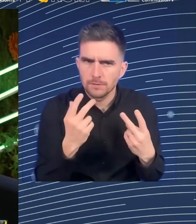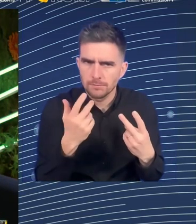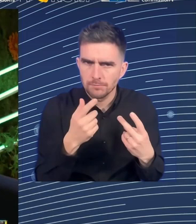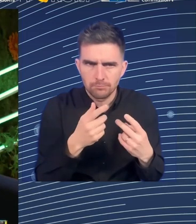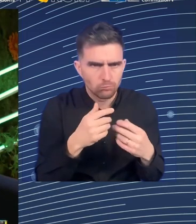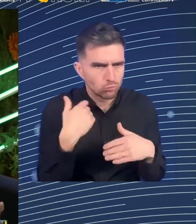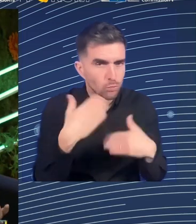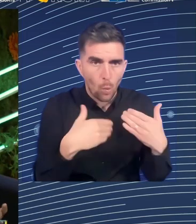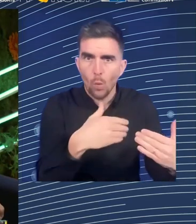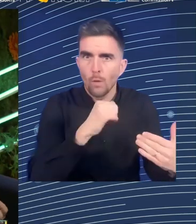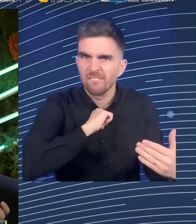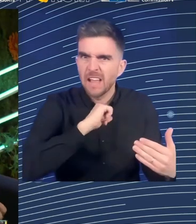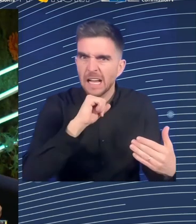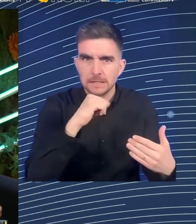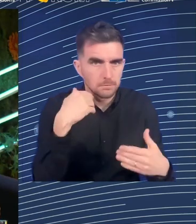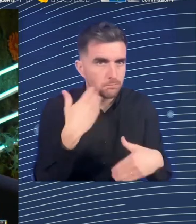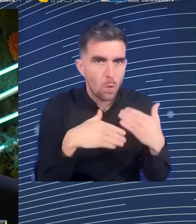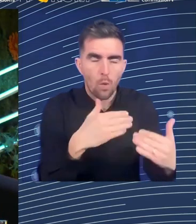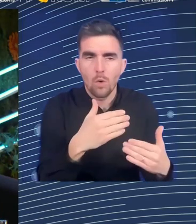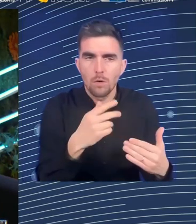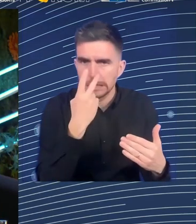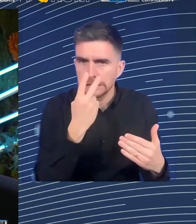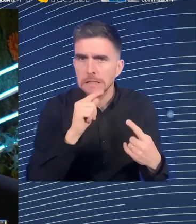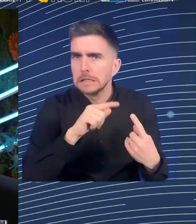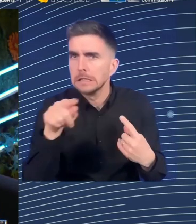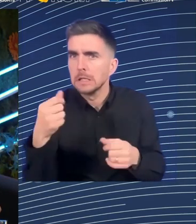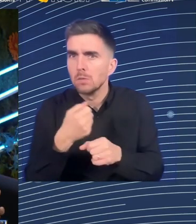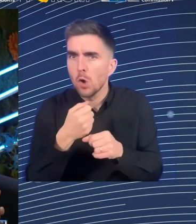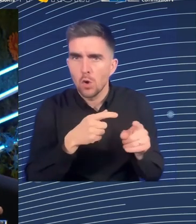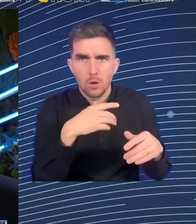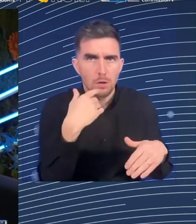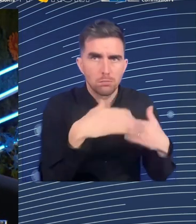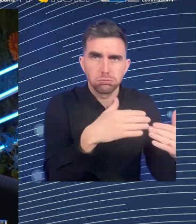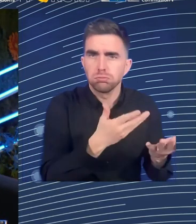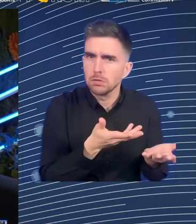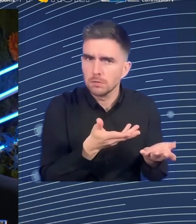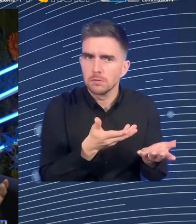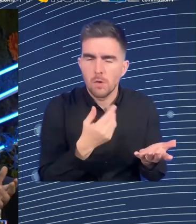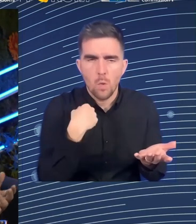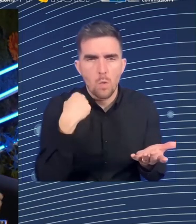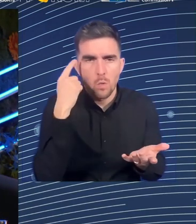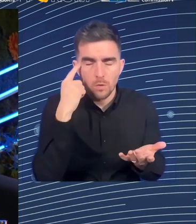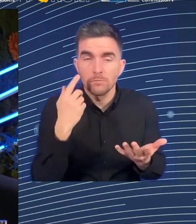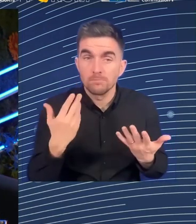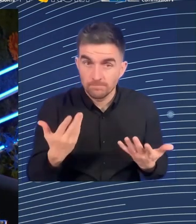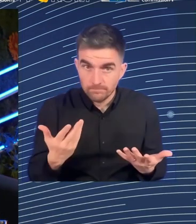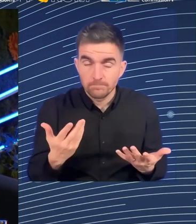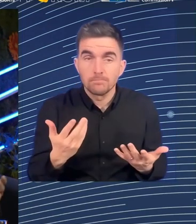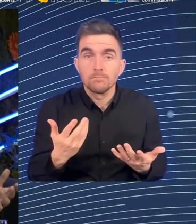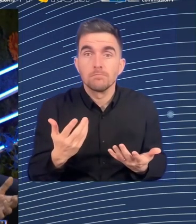example, keyboard operators and clerks, that they are linked to the deployment of